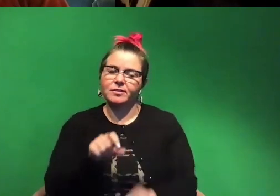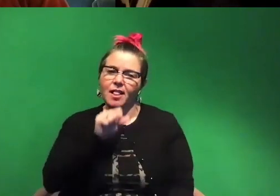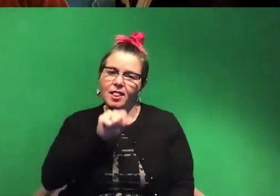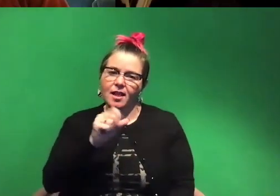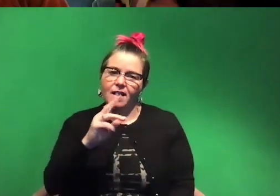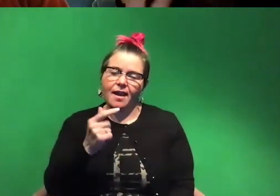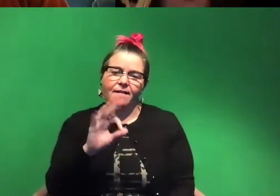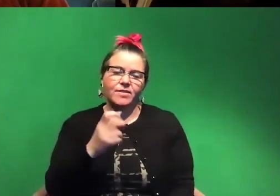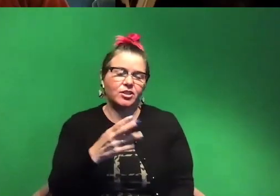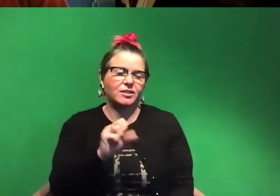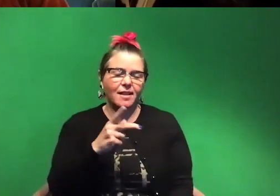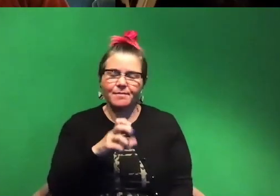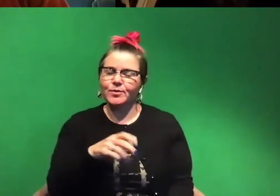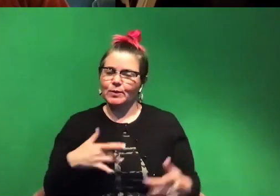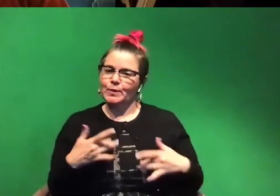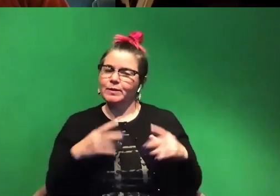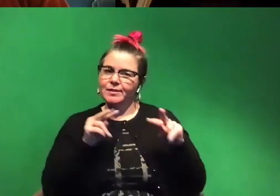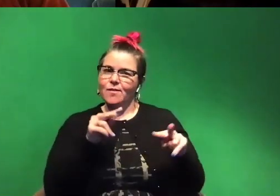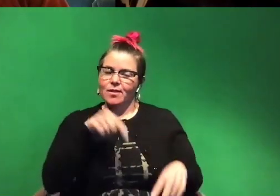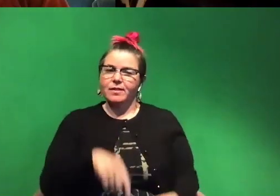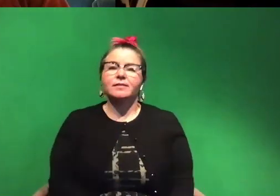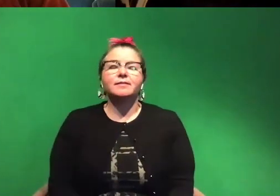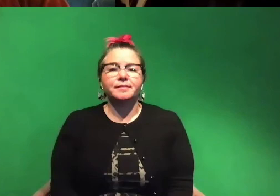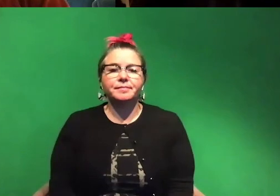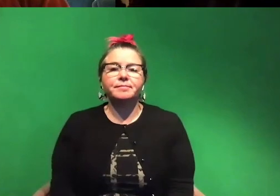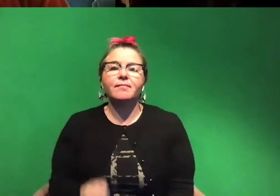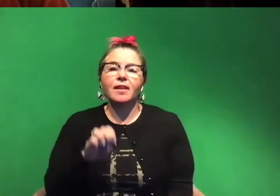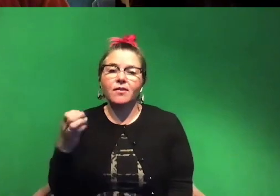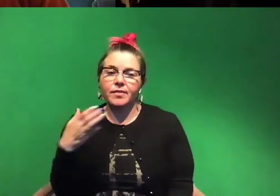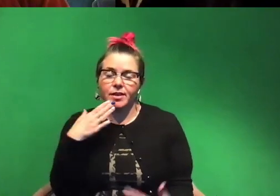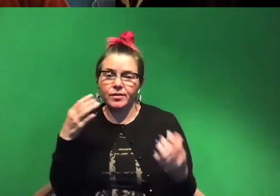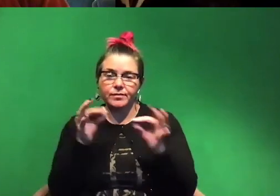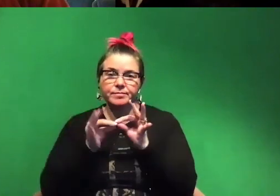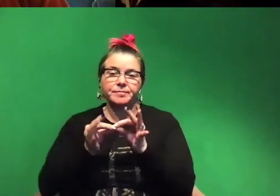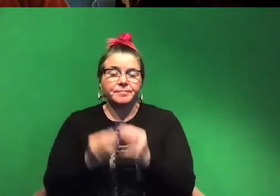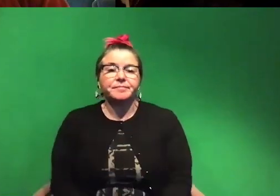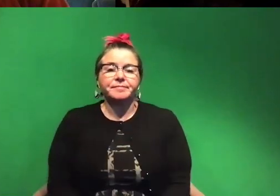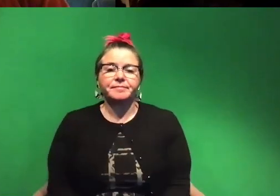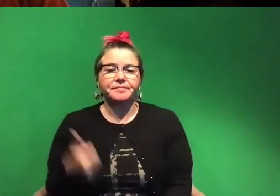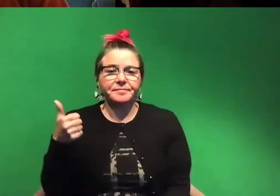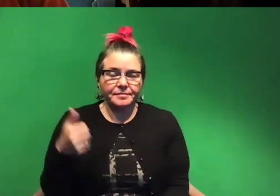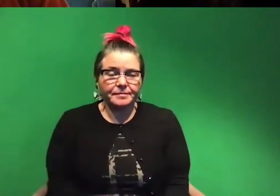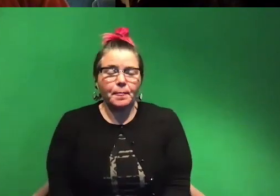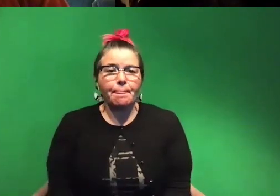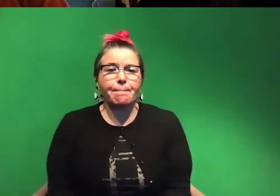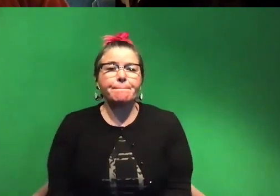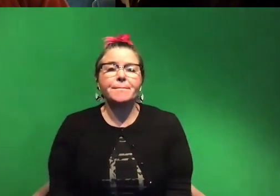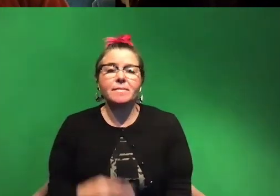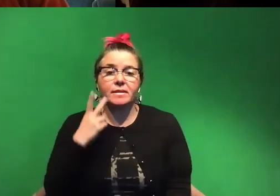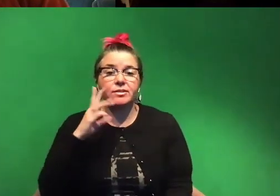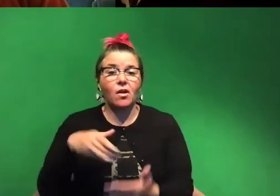and hagfish slime. So I was really excited to have you on. And Erin, thank you for signing for us today. And